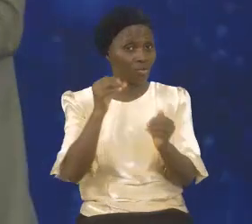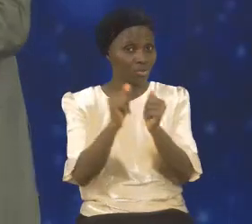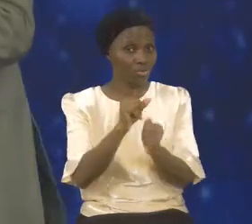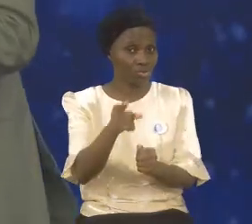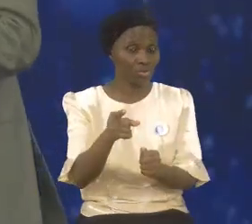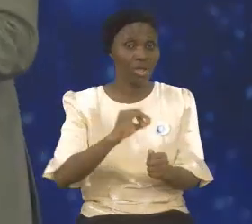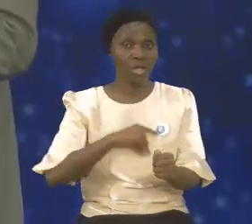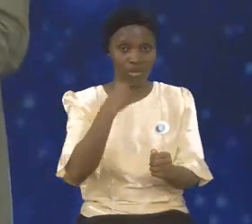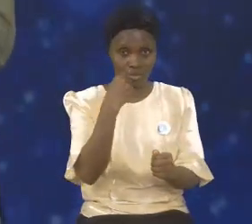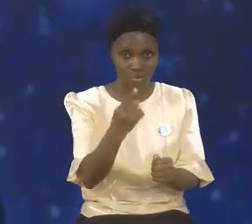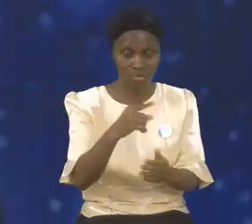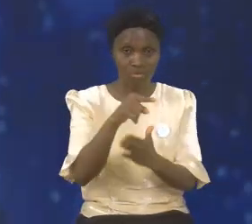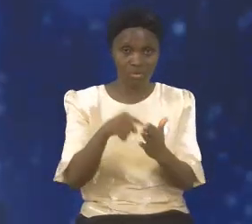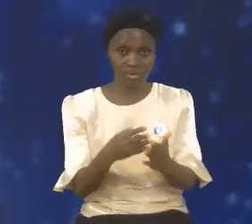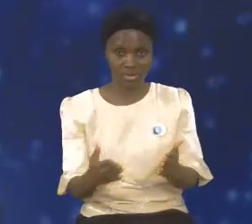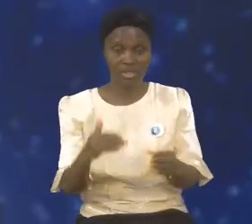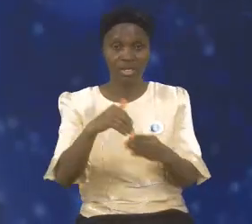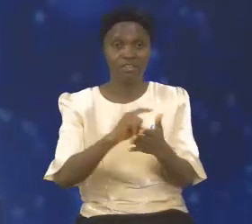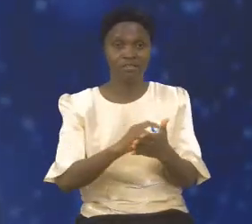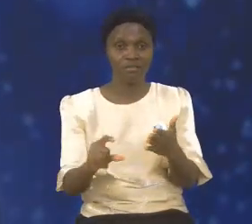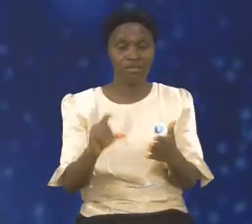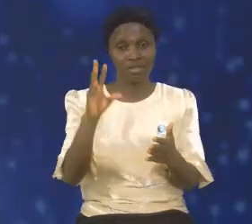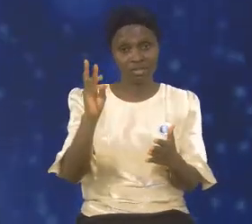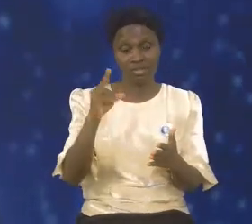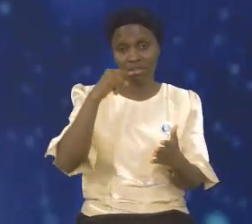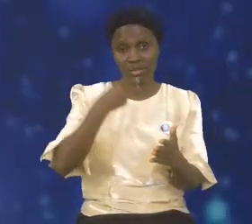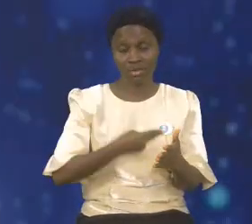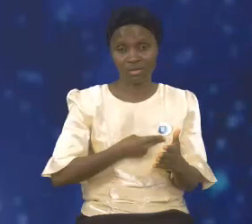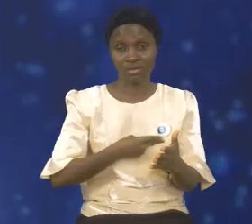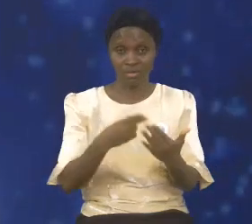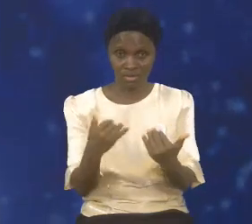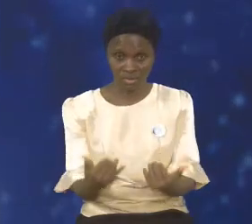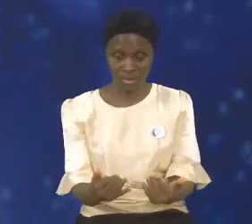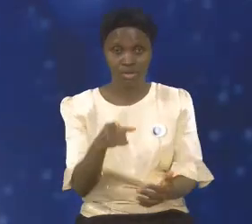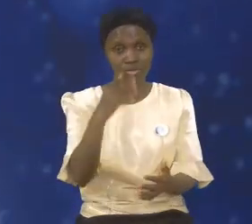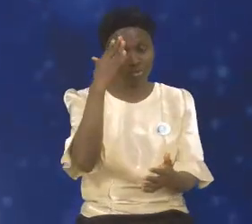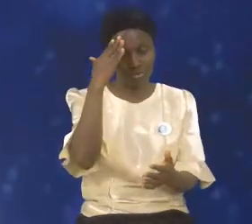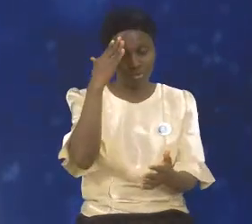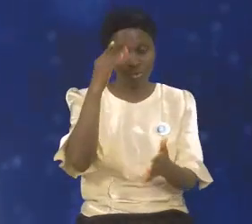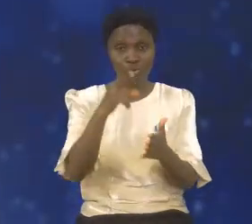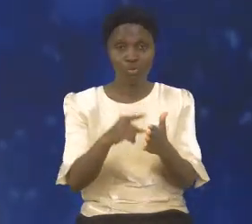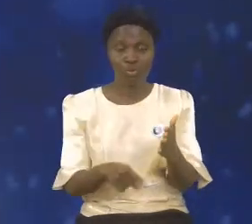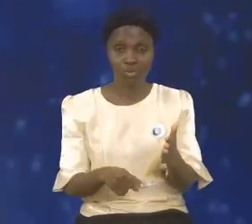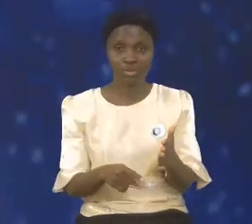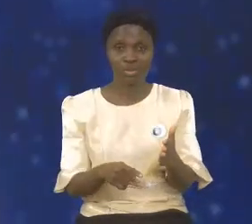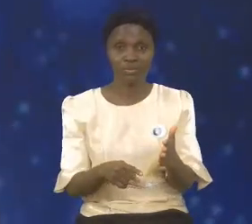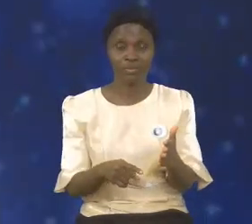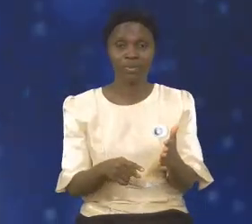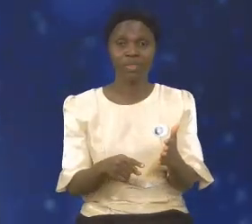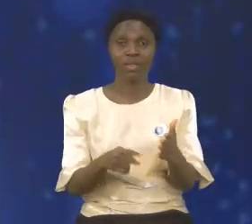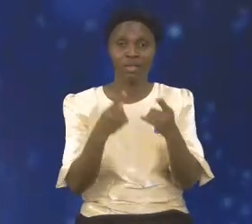at verse 6. In verse 6, it tells us, and now ye know what withholdeth, that he might